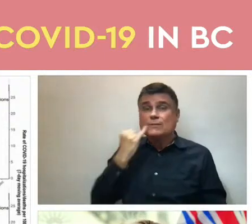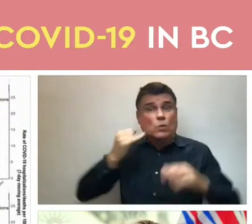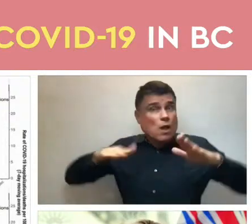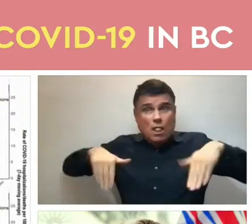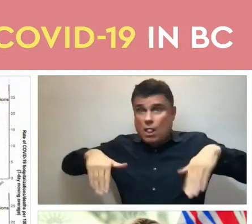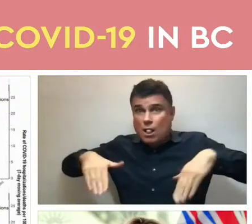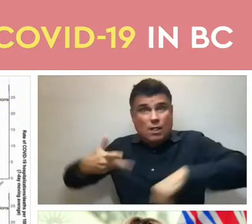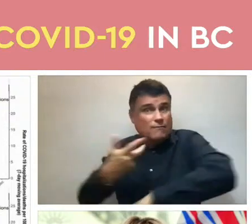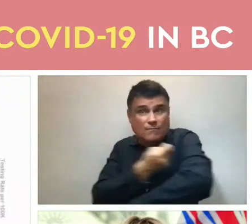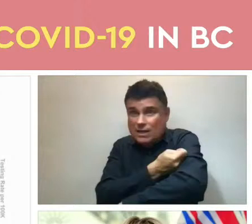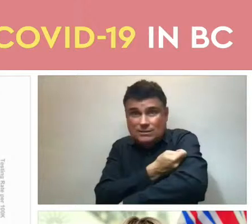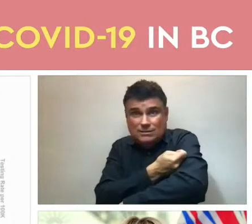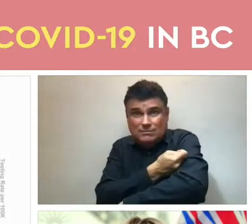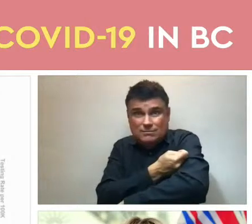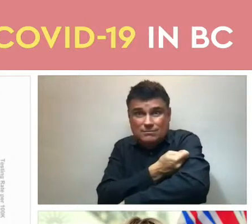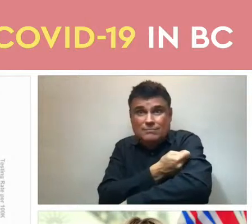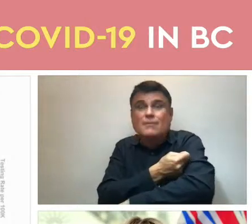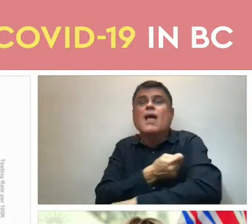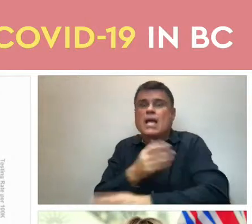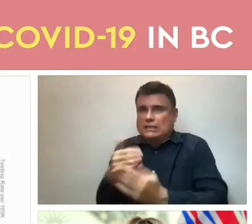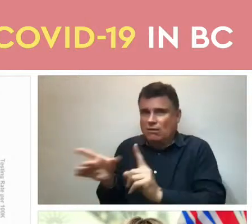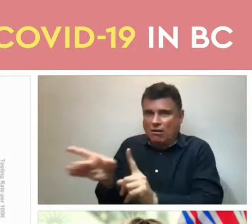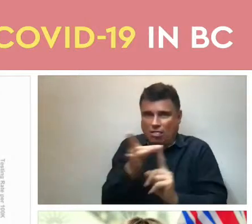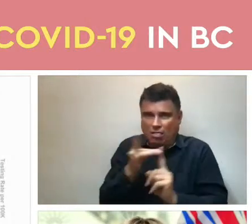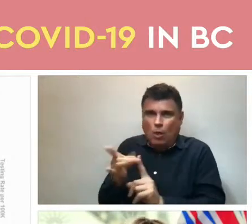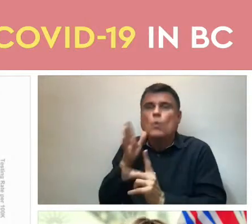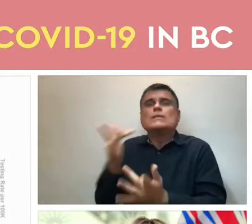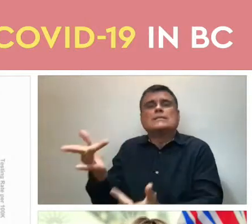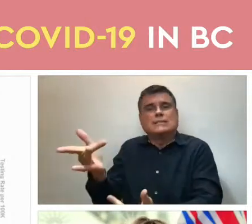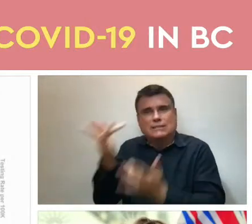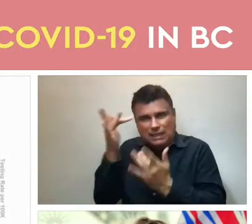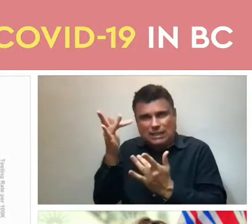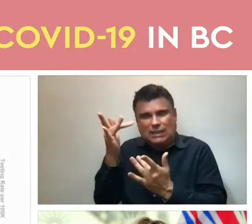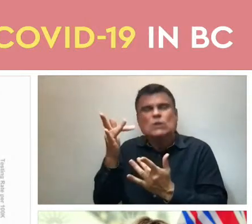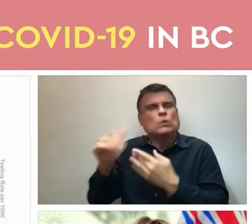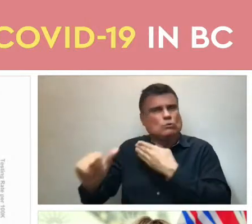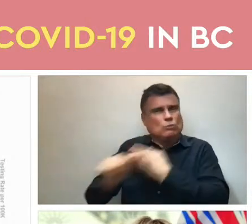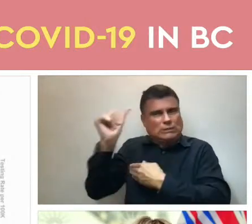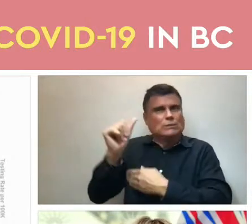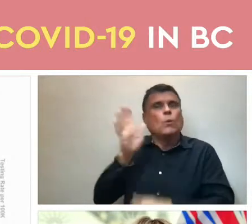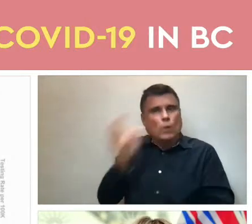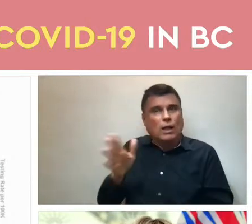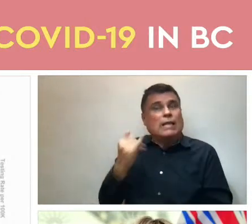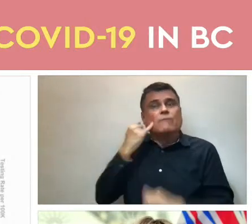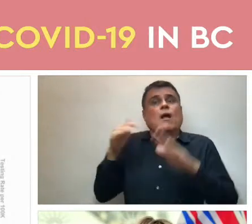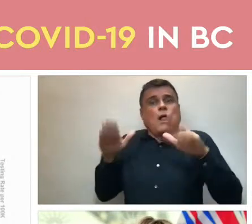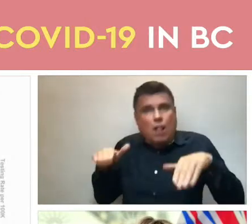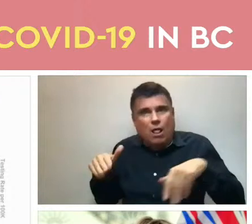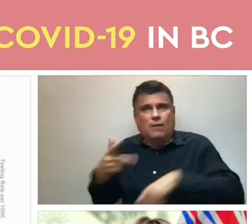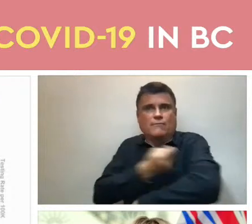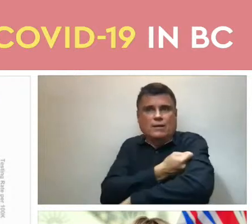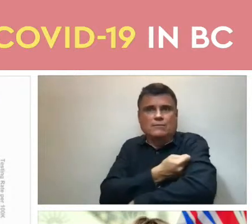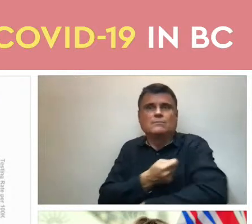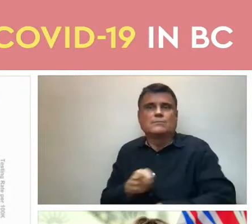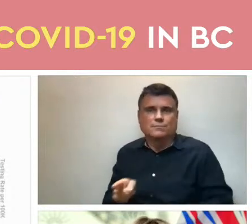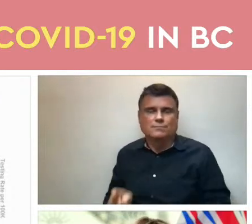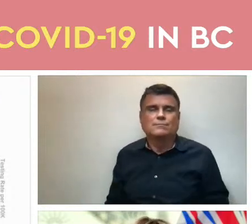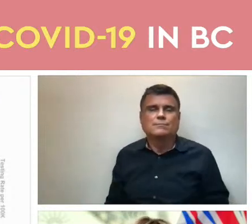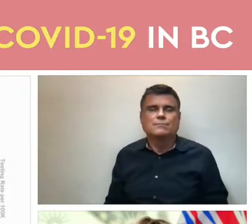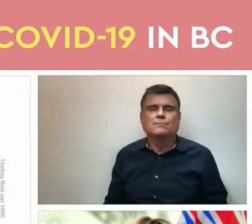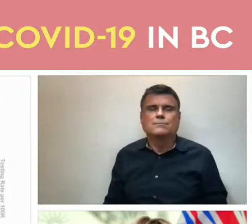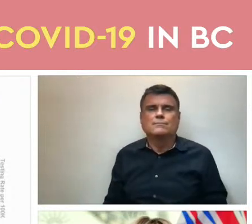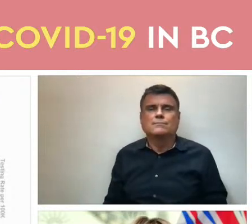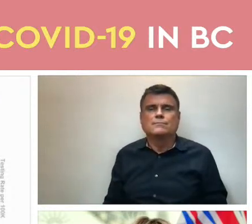non-immunized. We continue to do a lot of testing of children. This has been a focus, as I mentioned, to make sure that we have